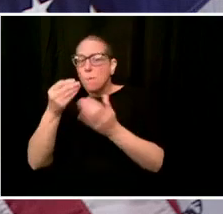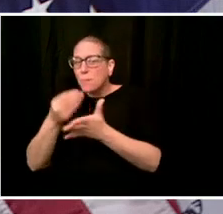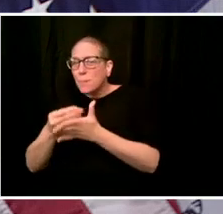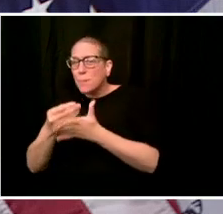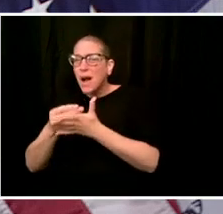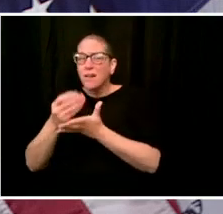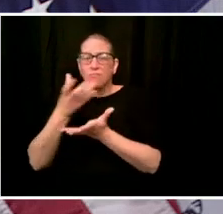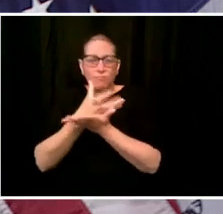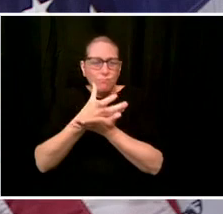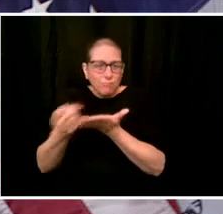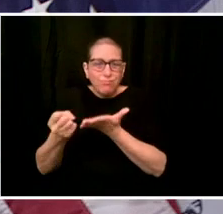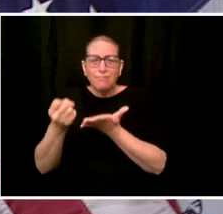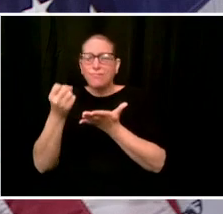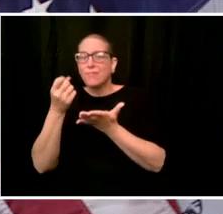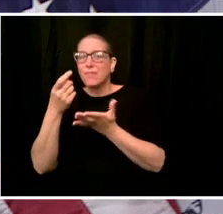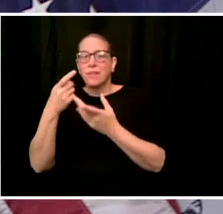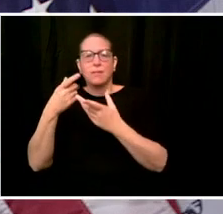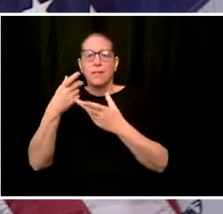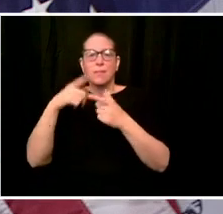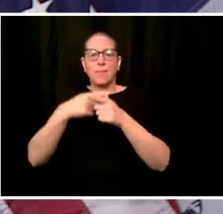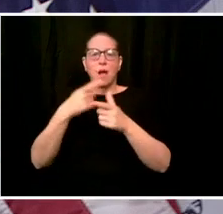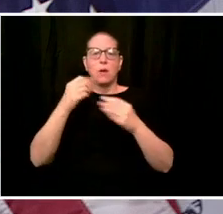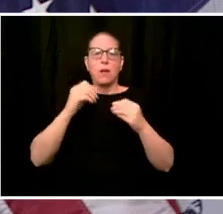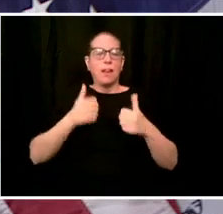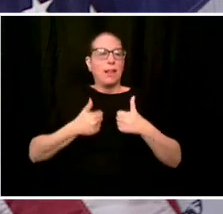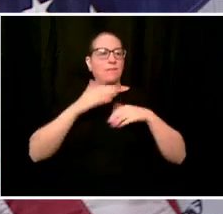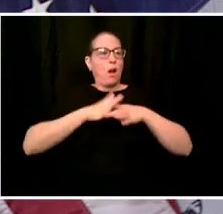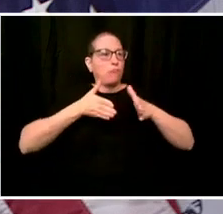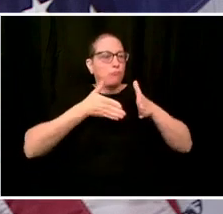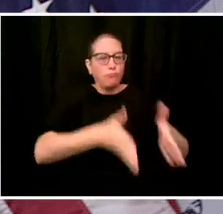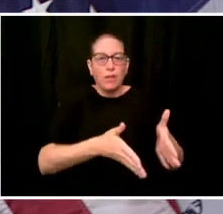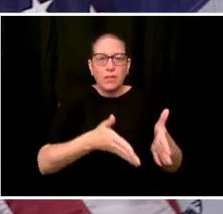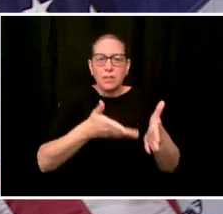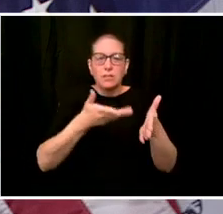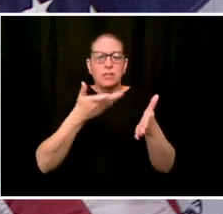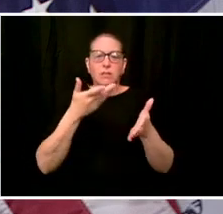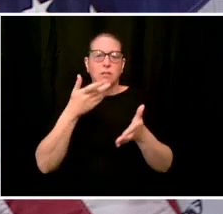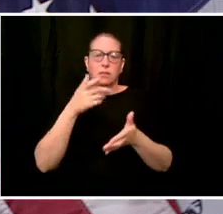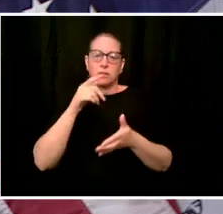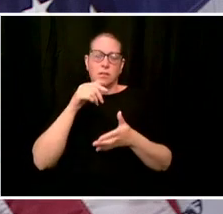homeless, overwhelmingly are folks with serious